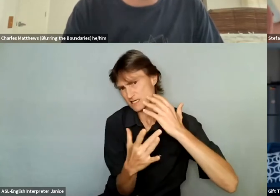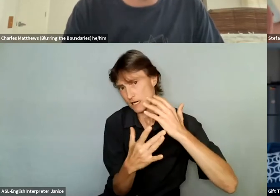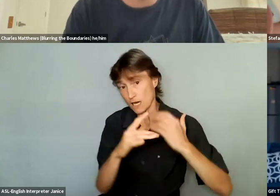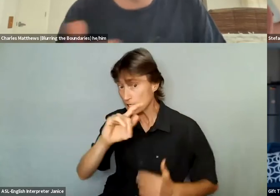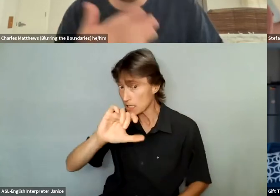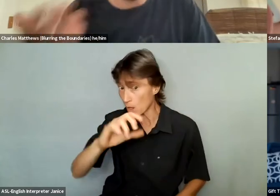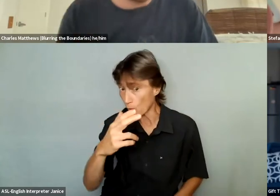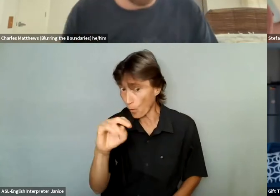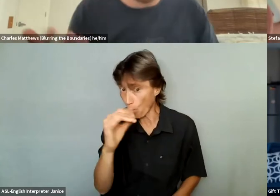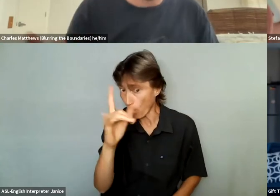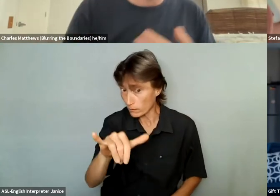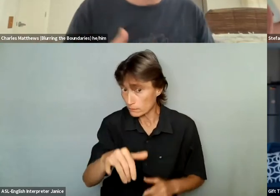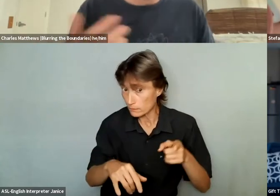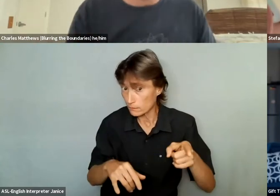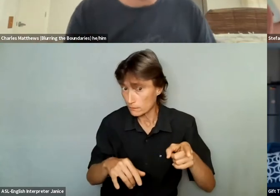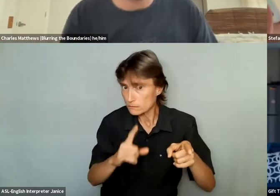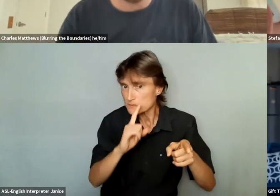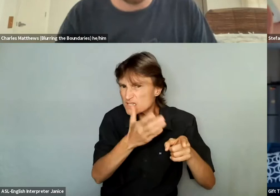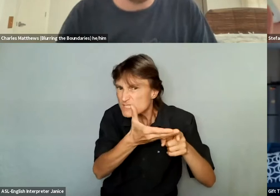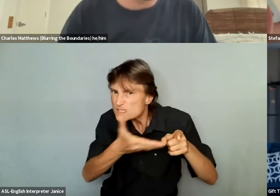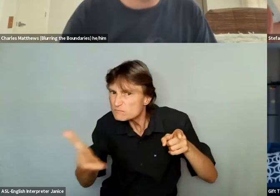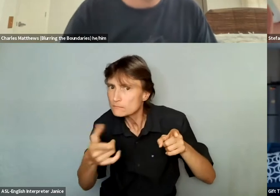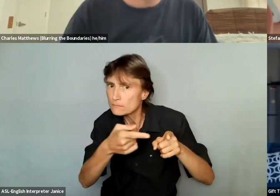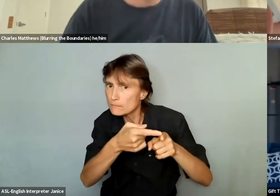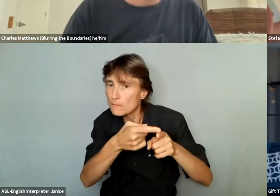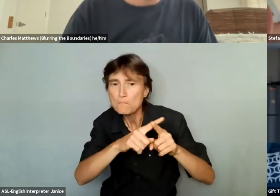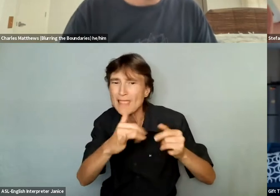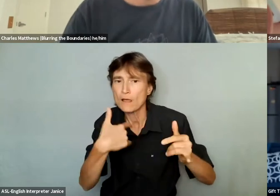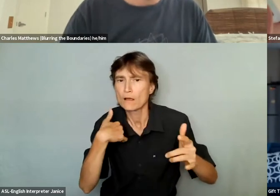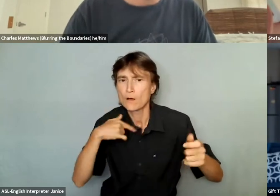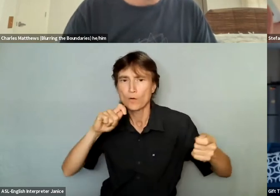And what we're starting to work on in terms of online solutions.